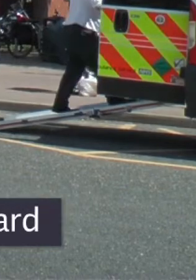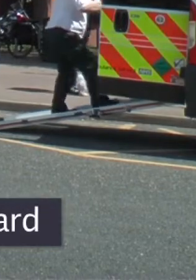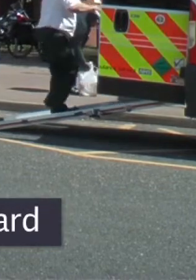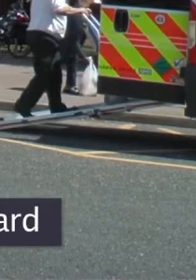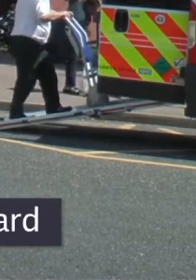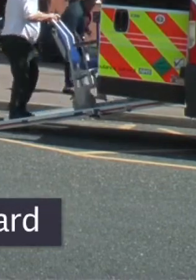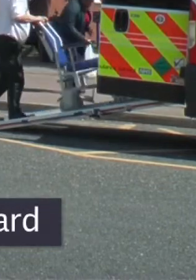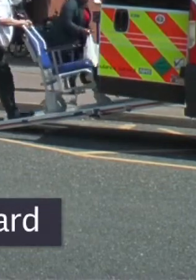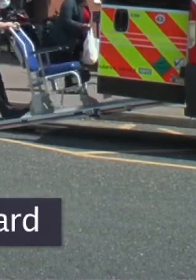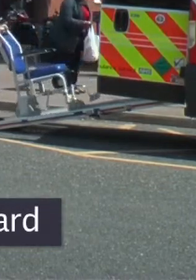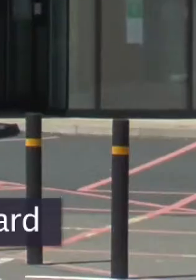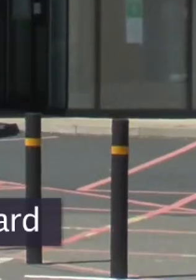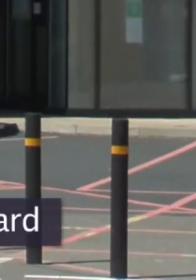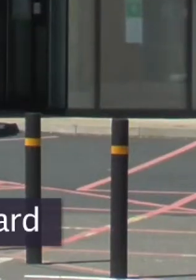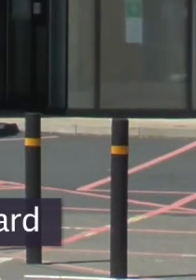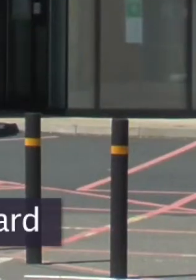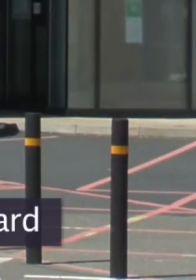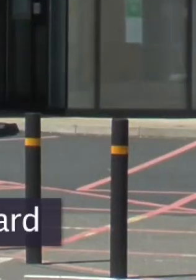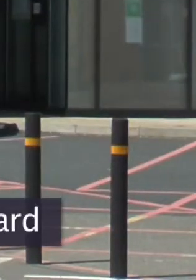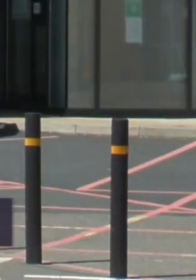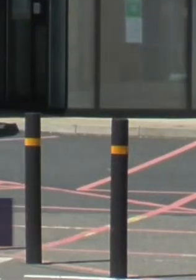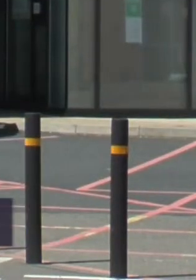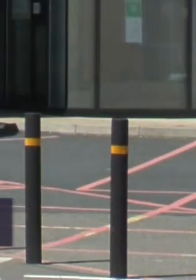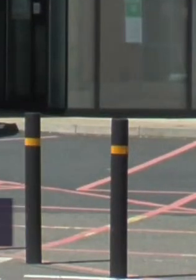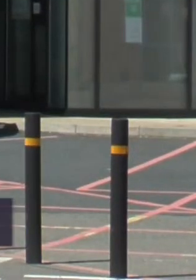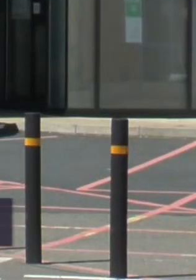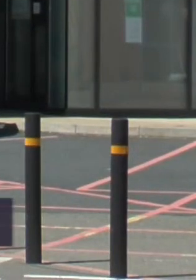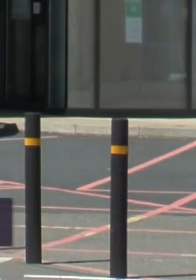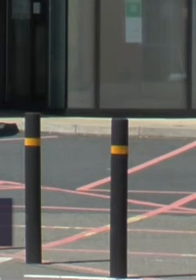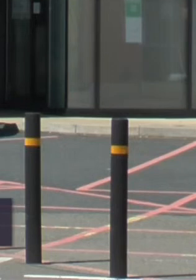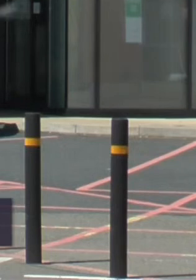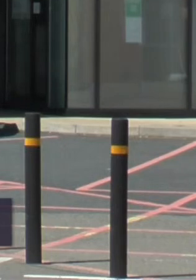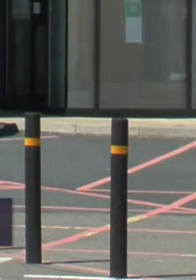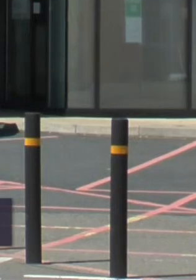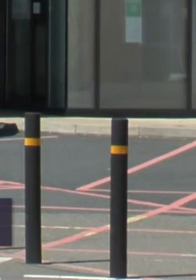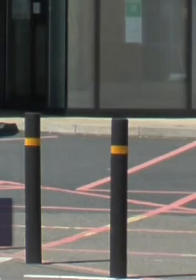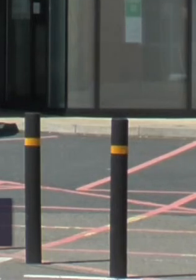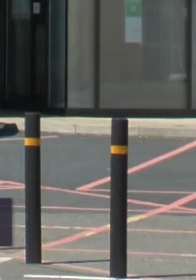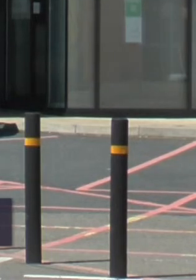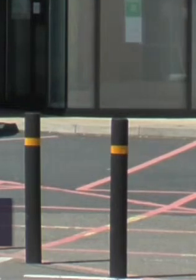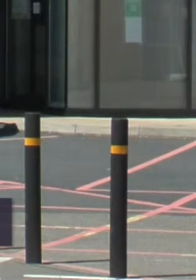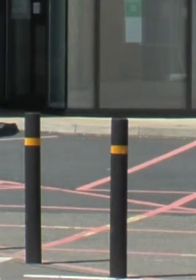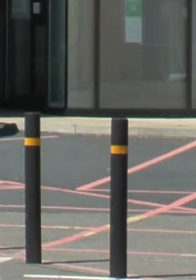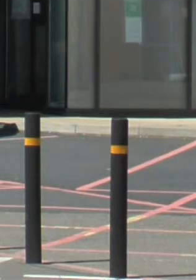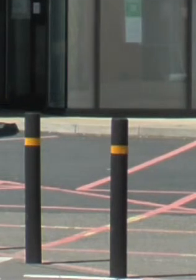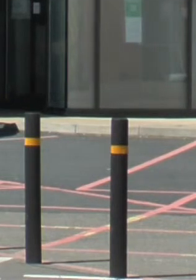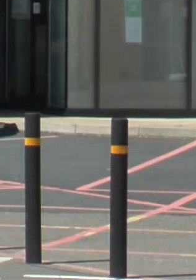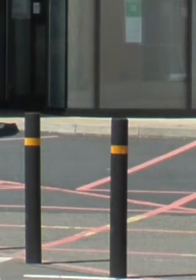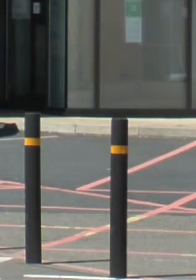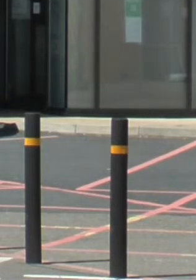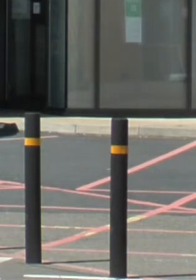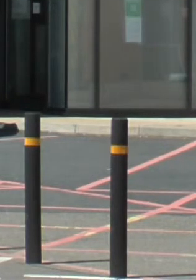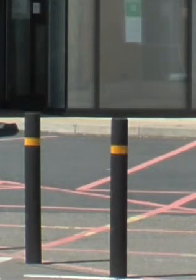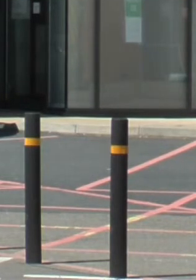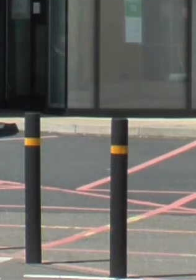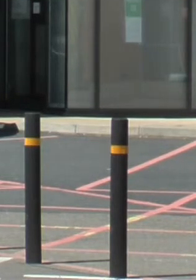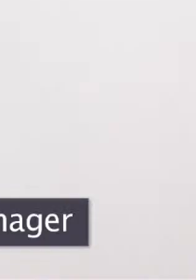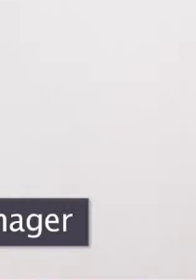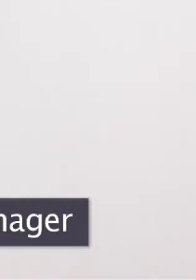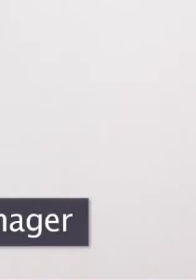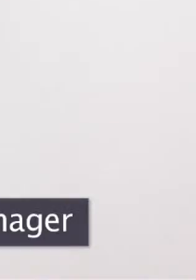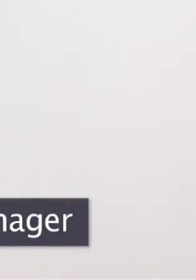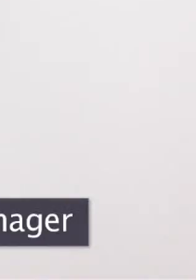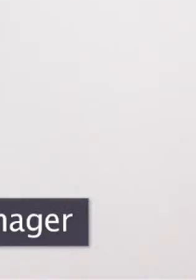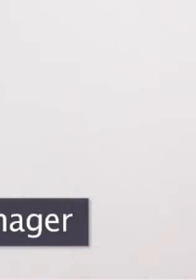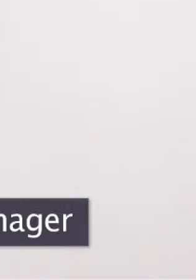then put plans in place to try and move forward with those to improve further. And we want to be outstanding as an organisation.